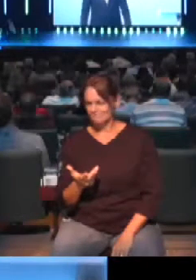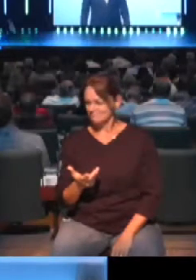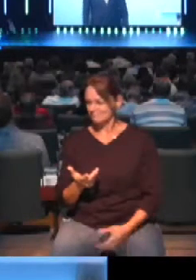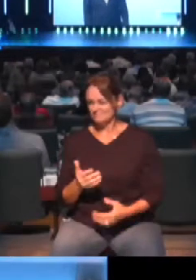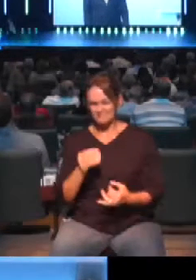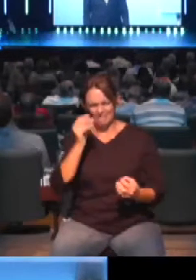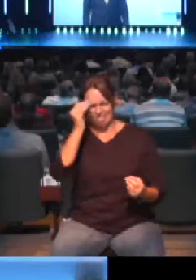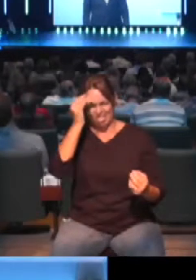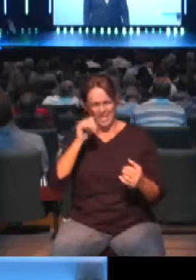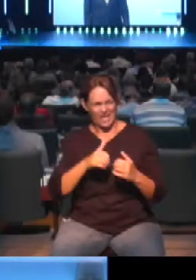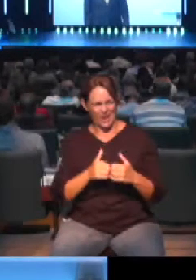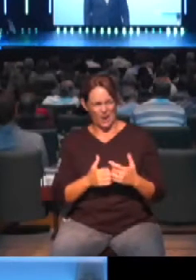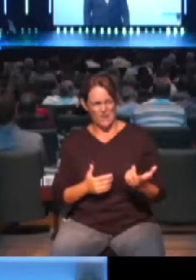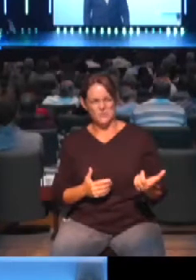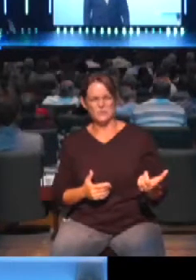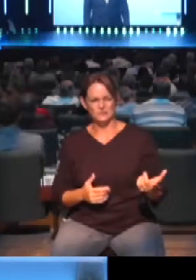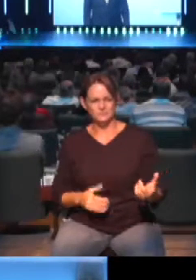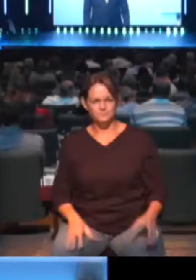how do you do that?